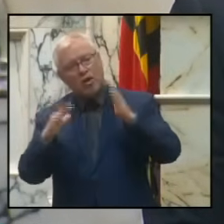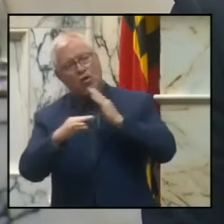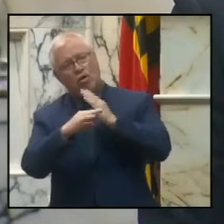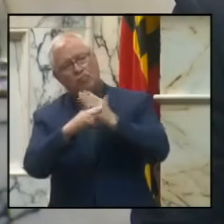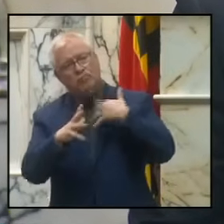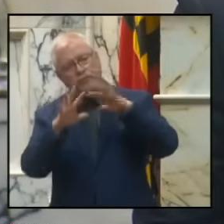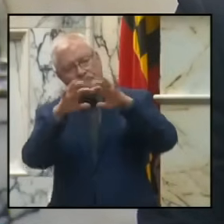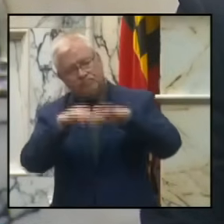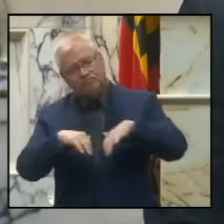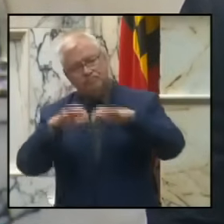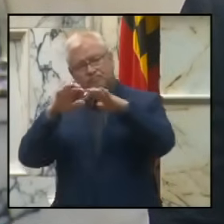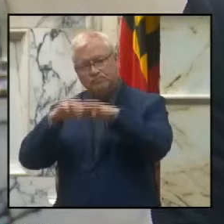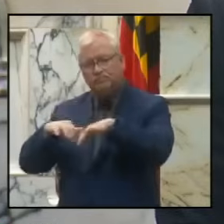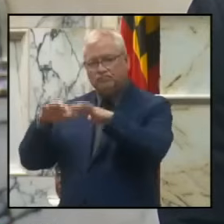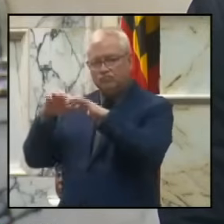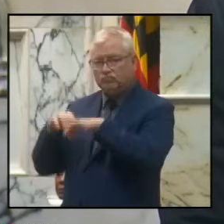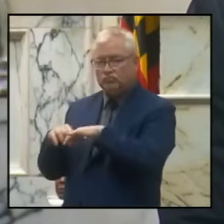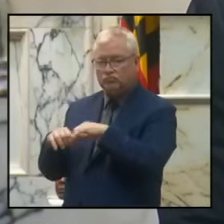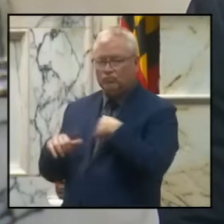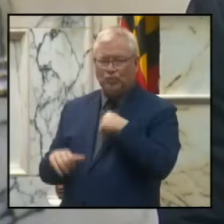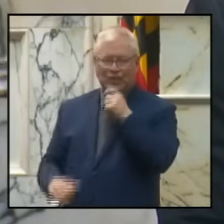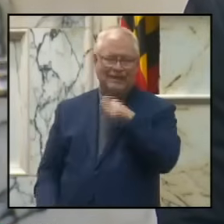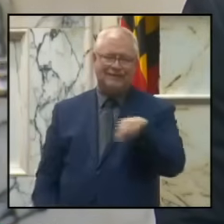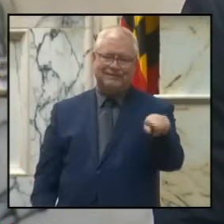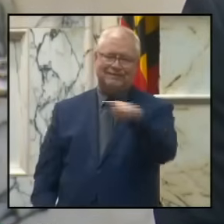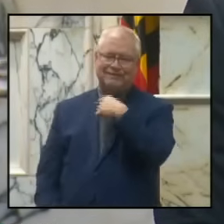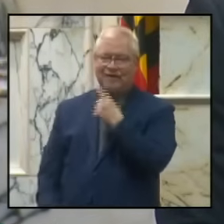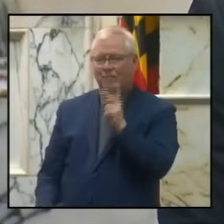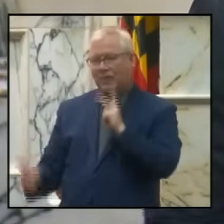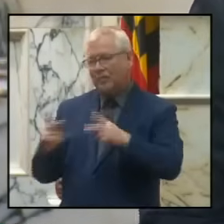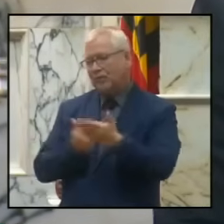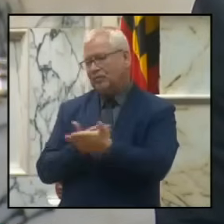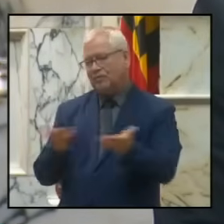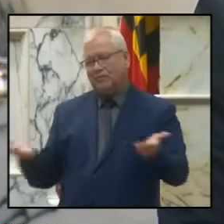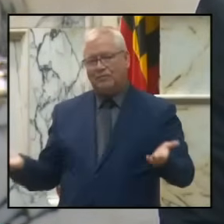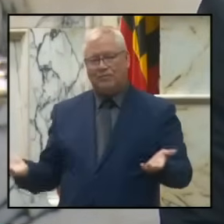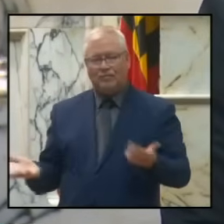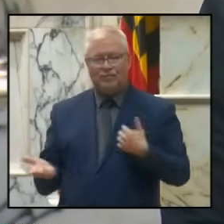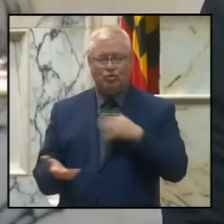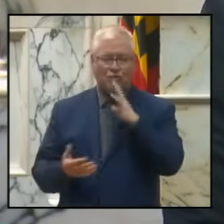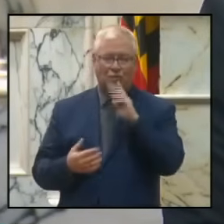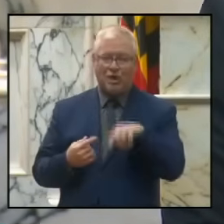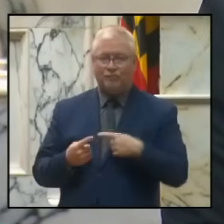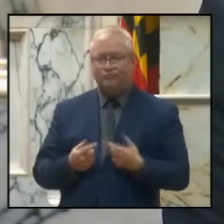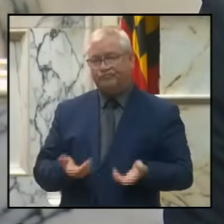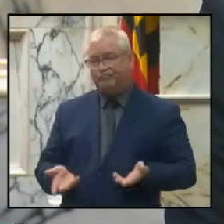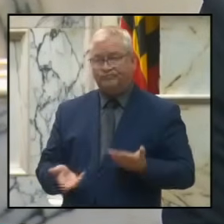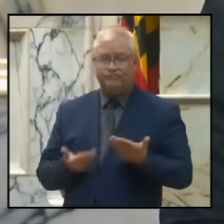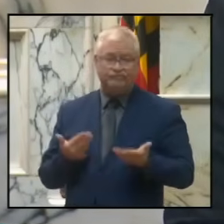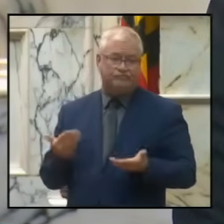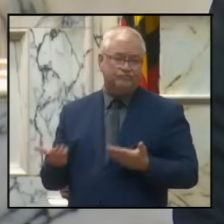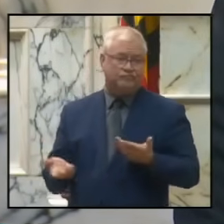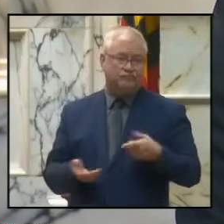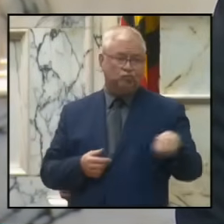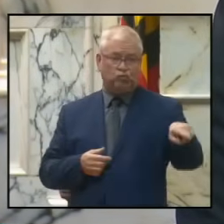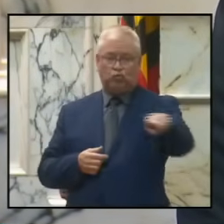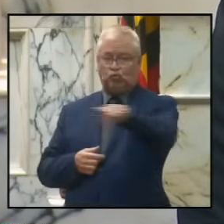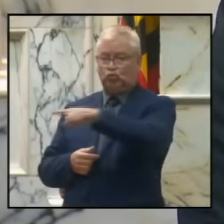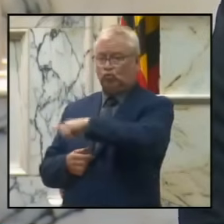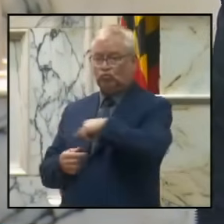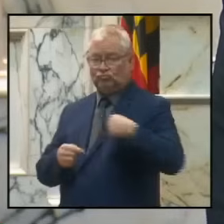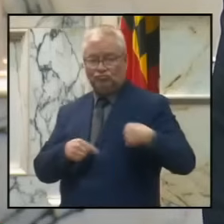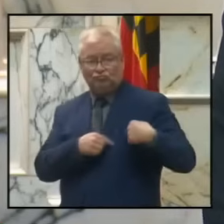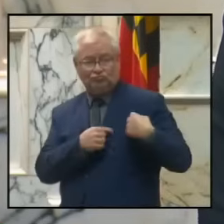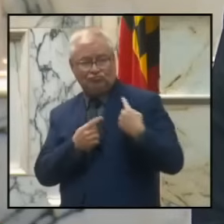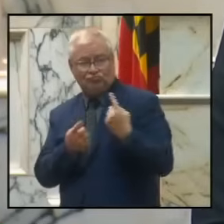I don't need to tell anybody in this chamber about what I'm talking about, because you all have been doing it